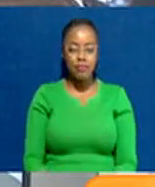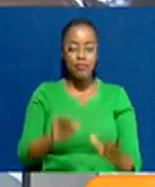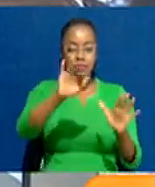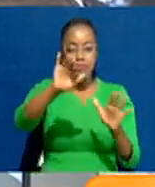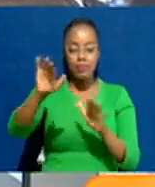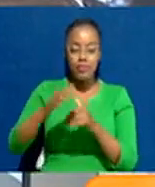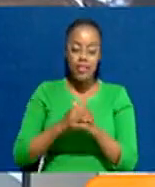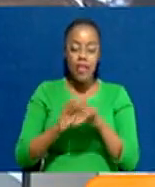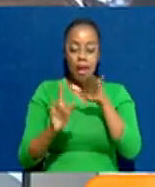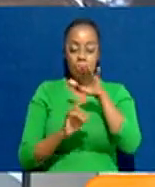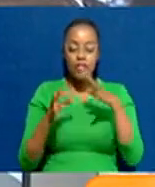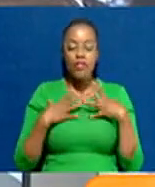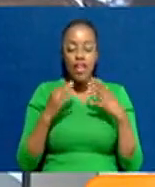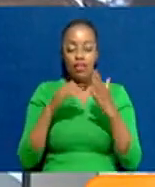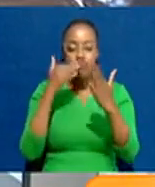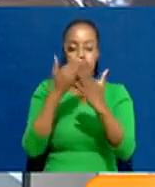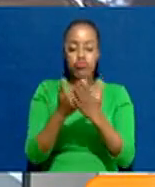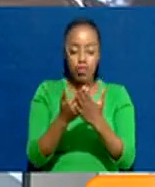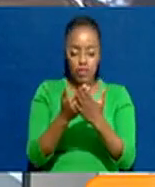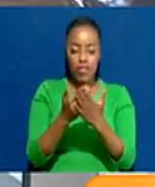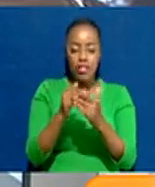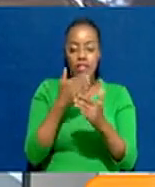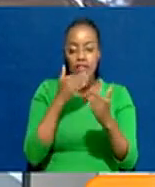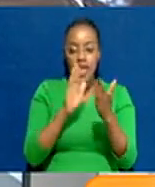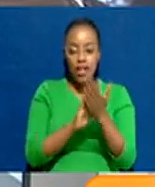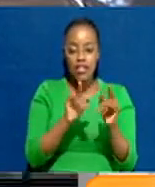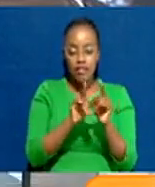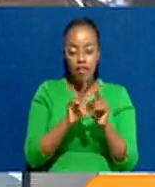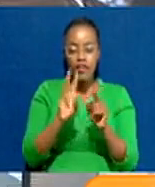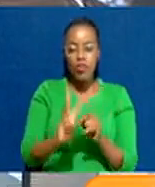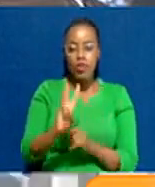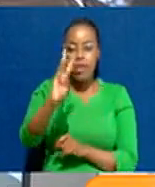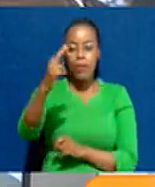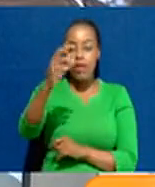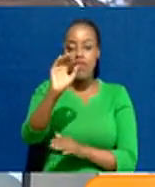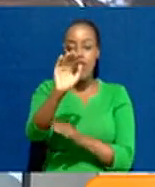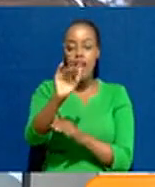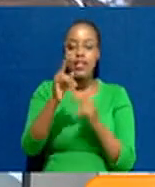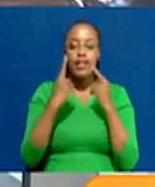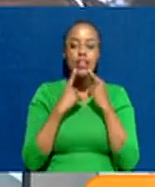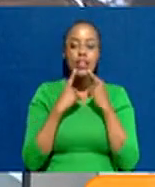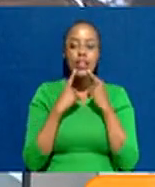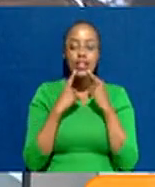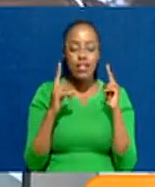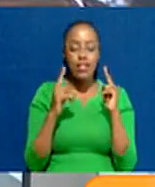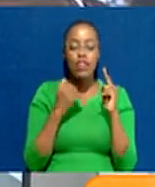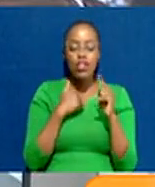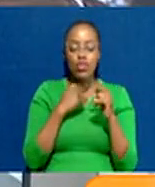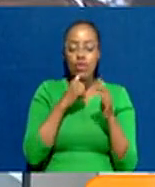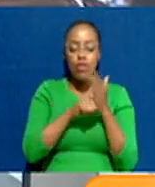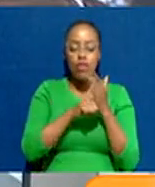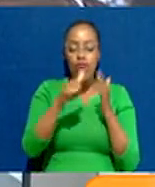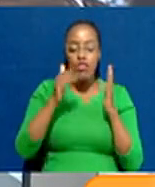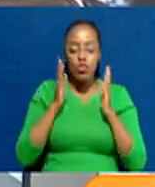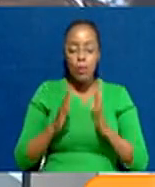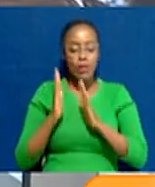the meantime, the Ministry of Health has submitted a dossier to the World Health Organization seeking a declaration to declassify human sleeping